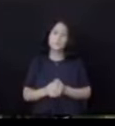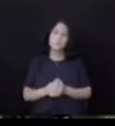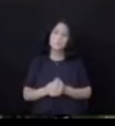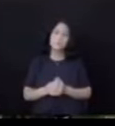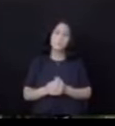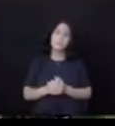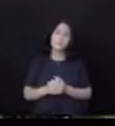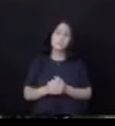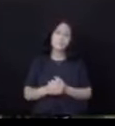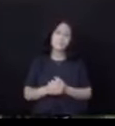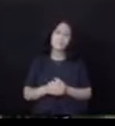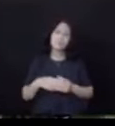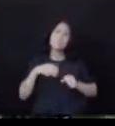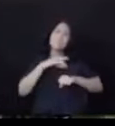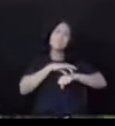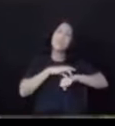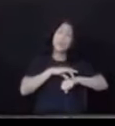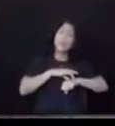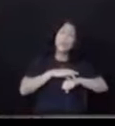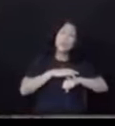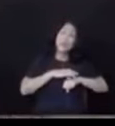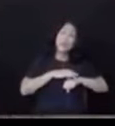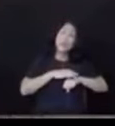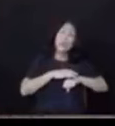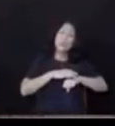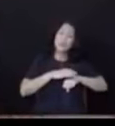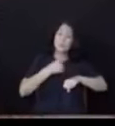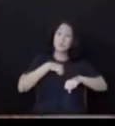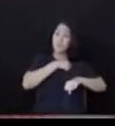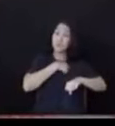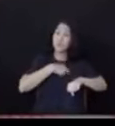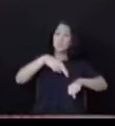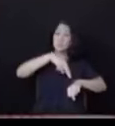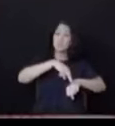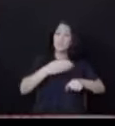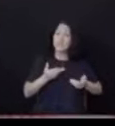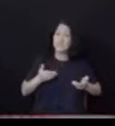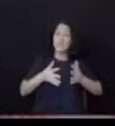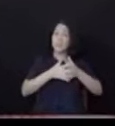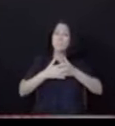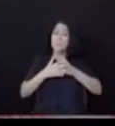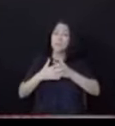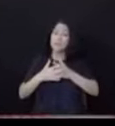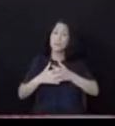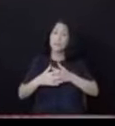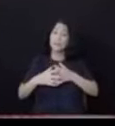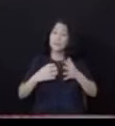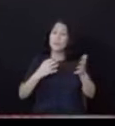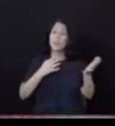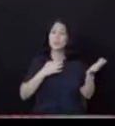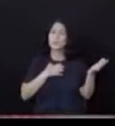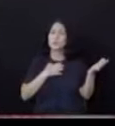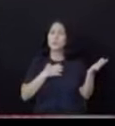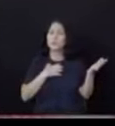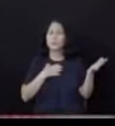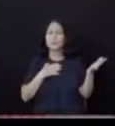the earth on which we stand in America is groaning rumbling